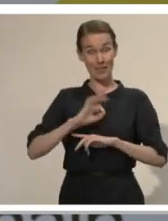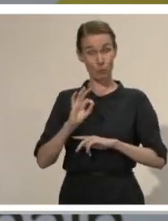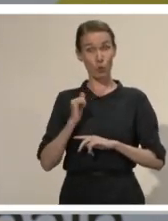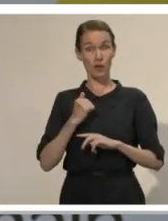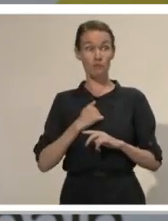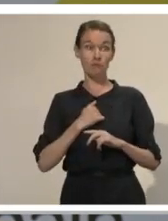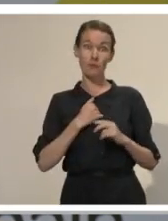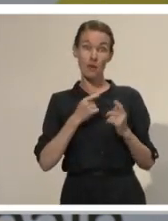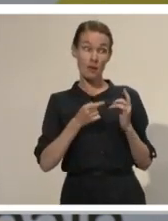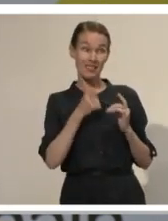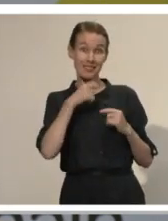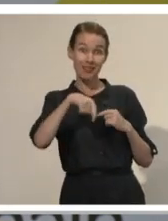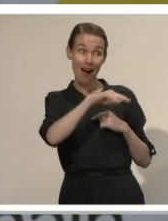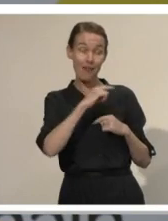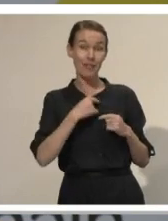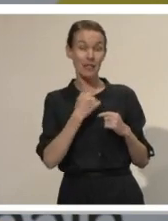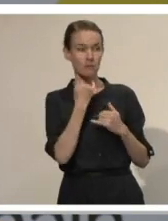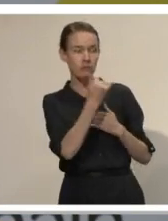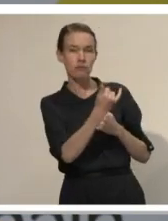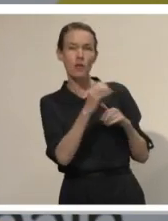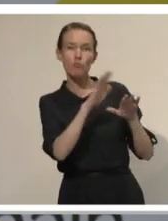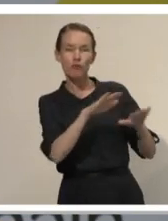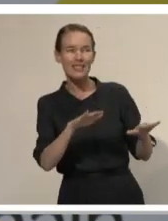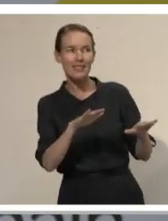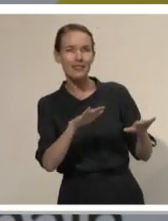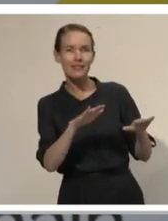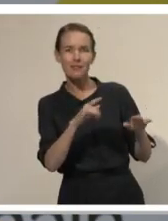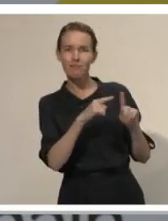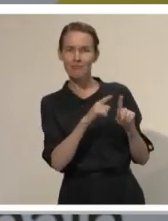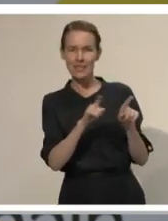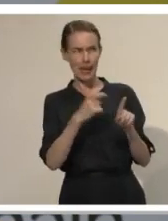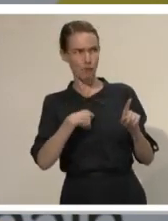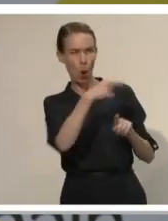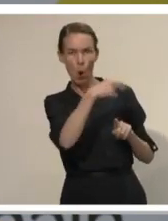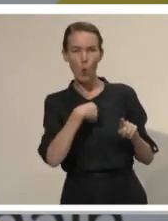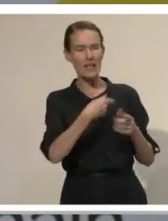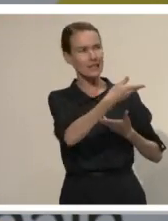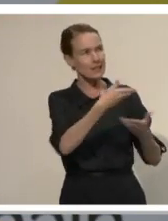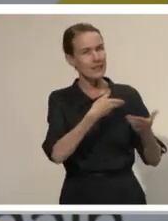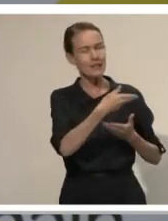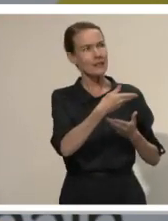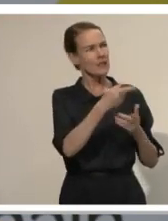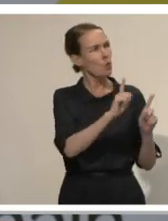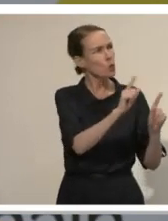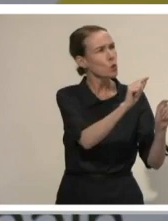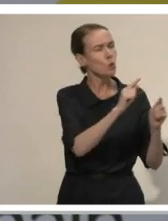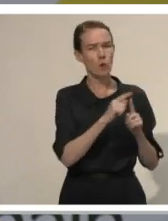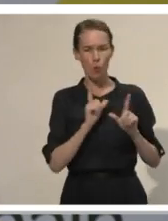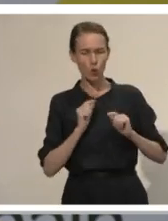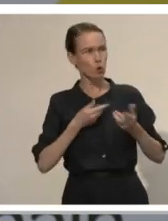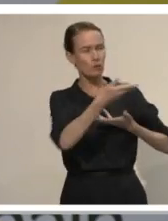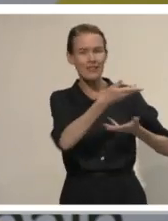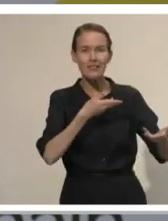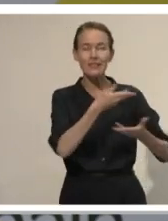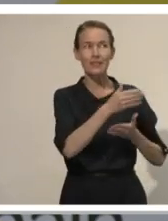British counterparts to share experiences, and this was one of the issues raised. Like us, they are carefully watching